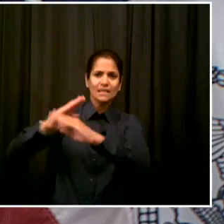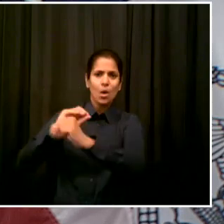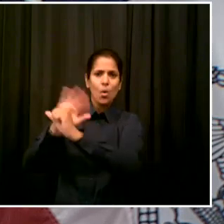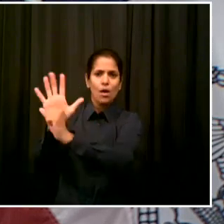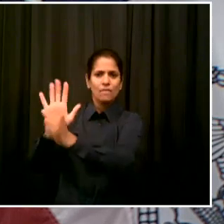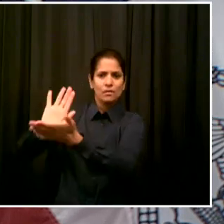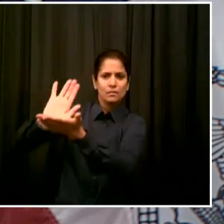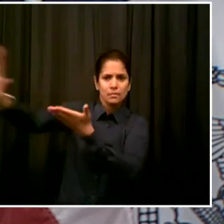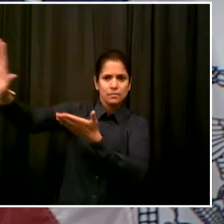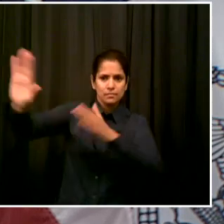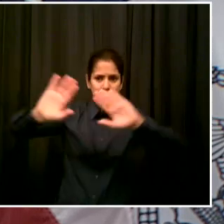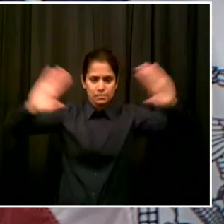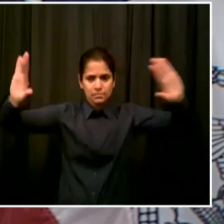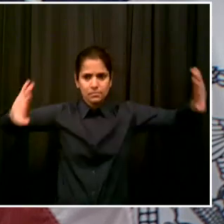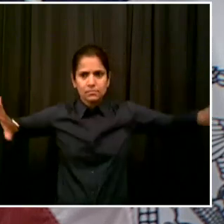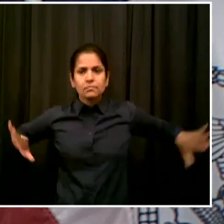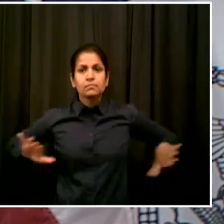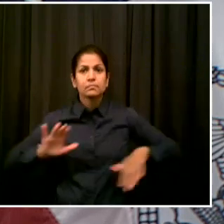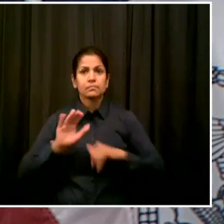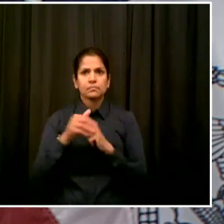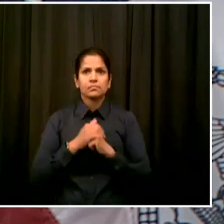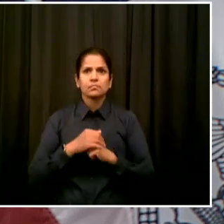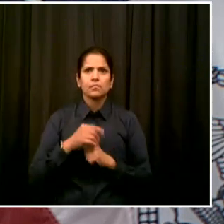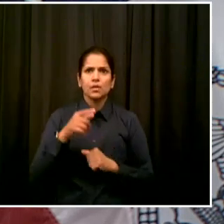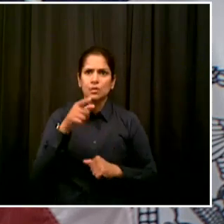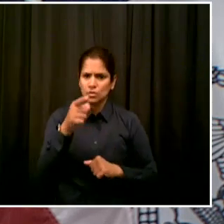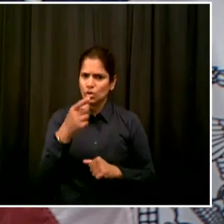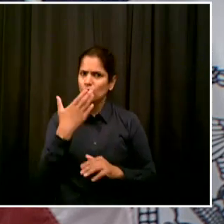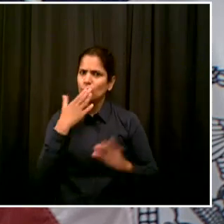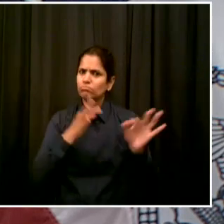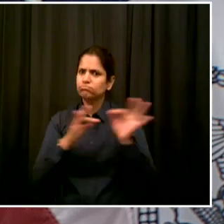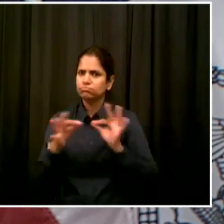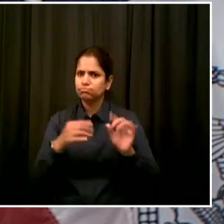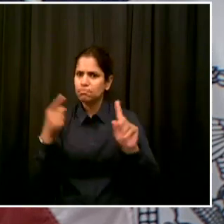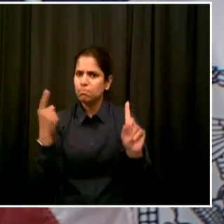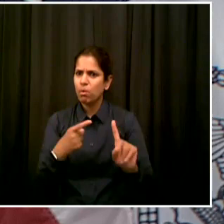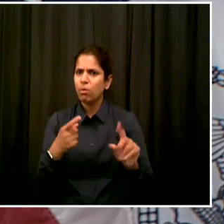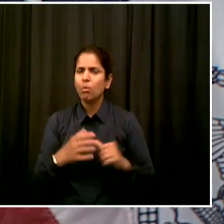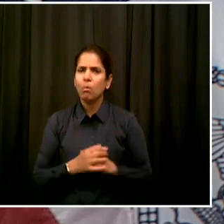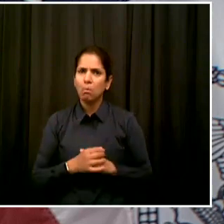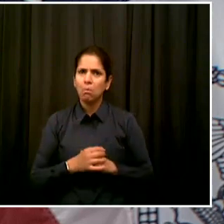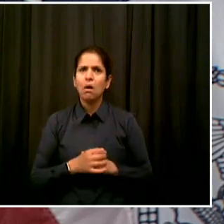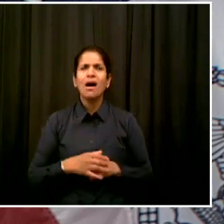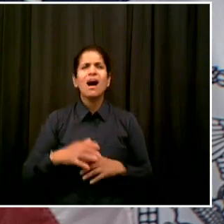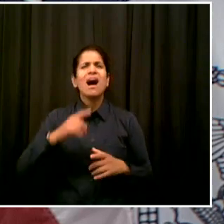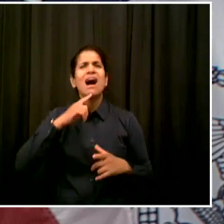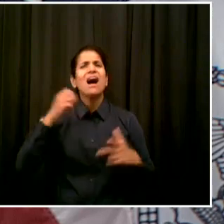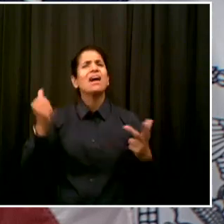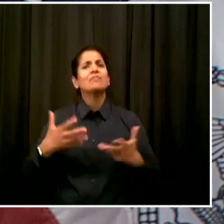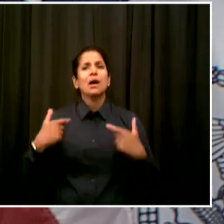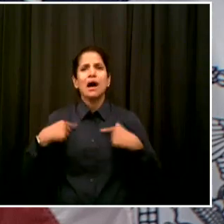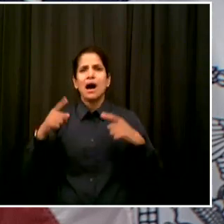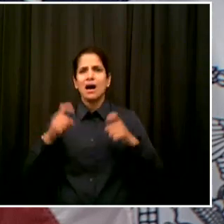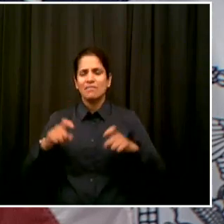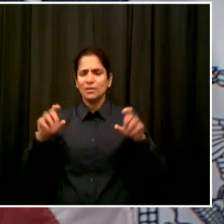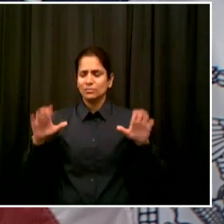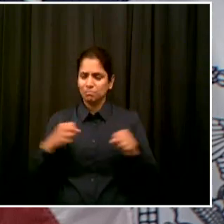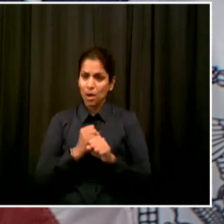we got to make sure that everything we do is as safe as humanly possible. Dr. Varma and then Commissioner Criswell, you want to add?